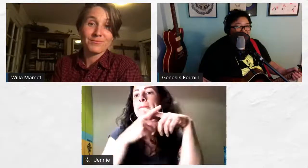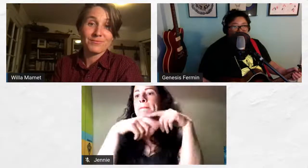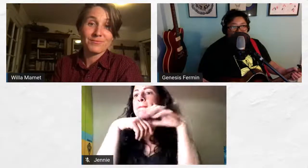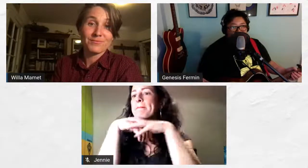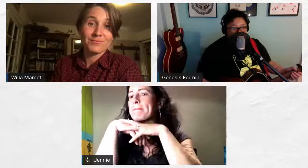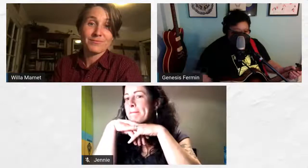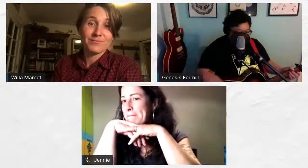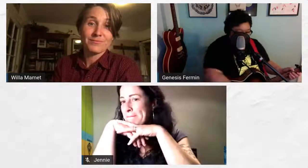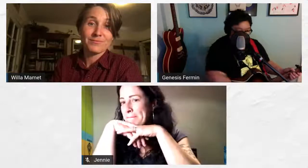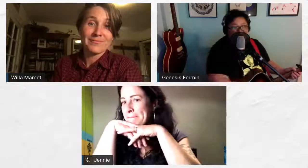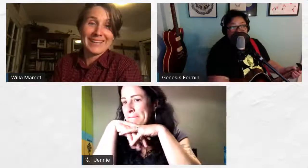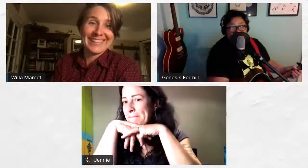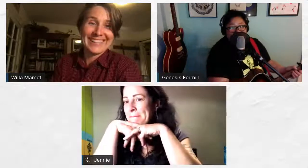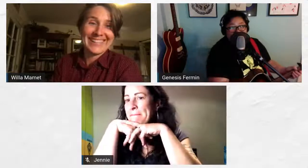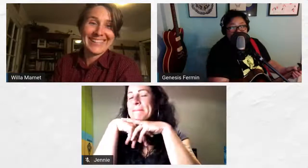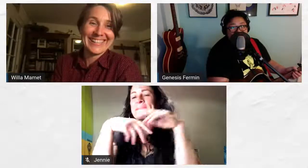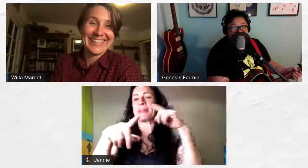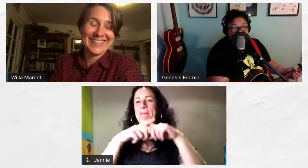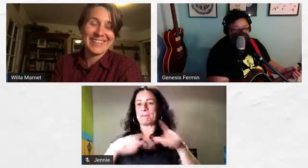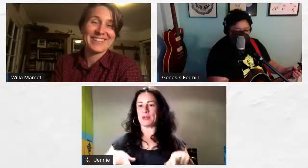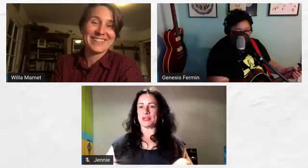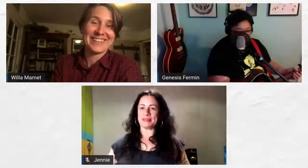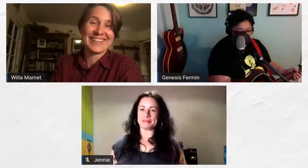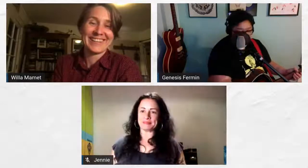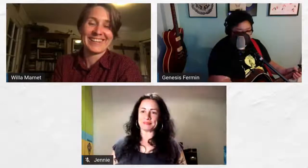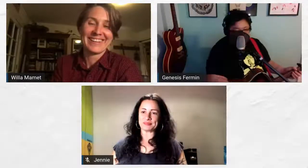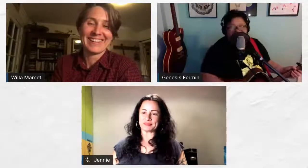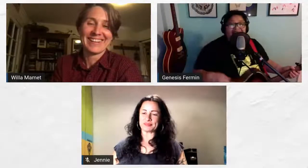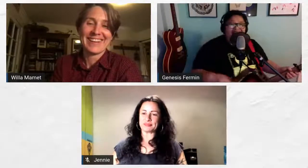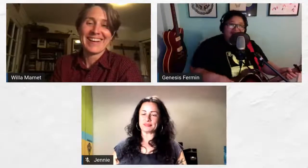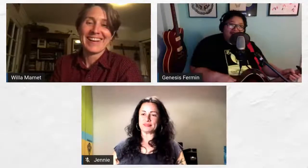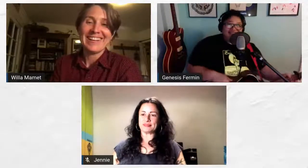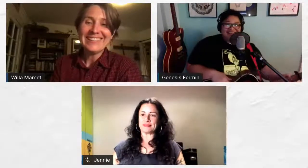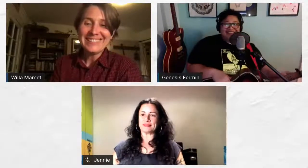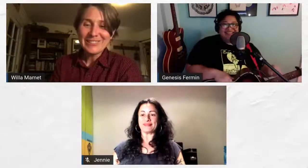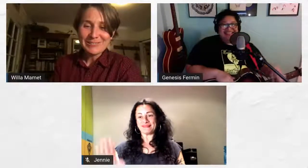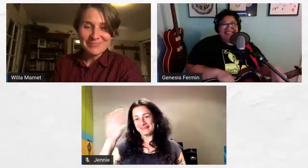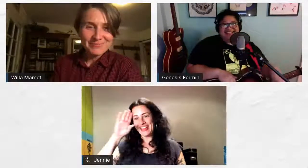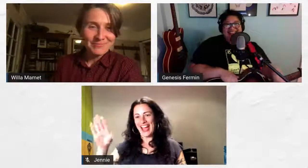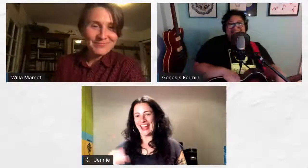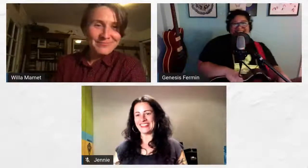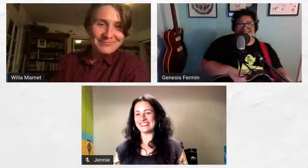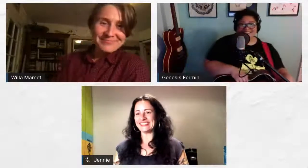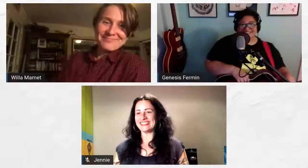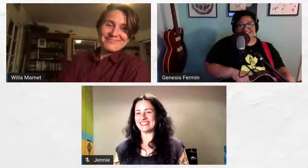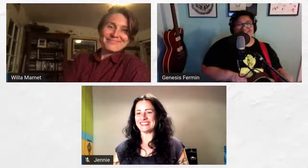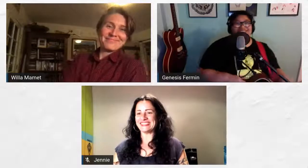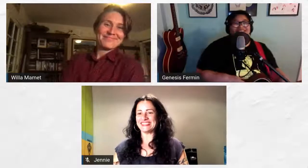I was muted. Yes, there's reverb. Hang on. Hi.